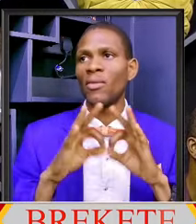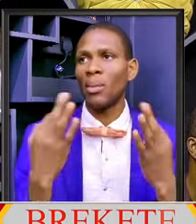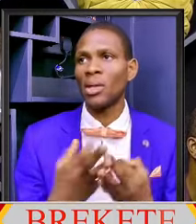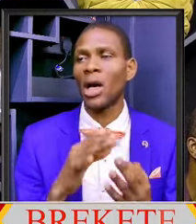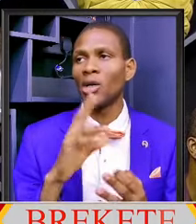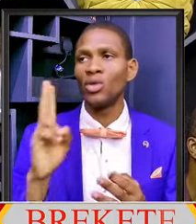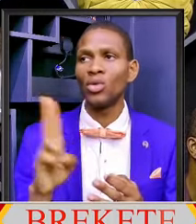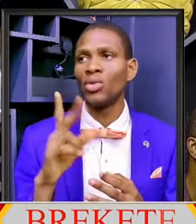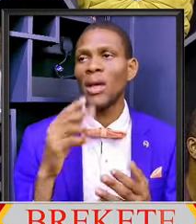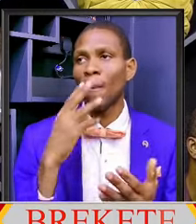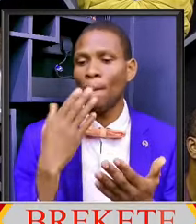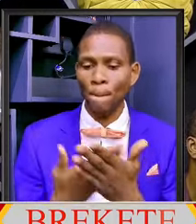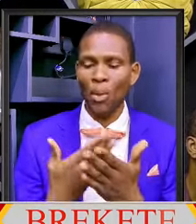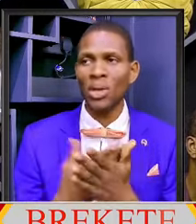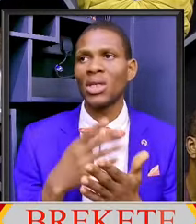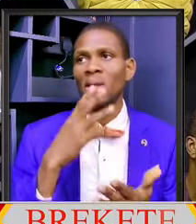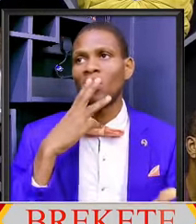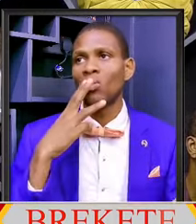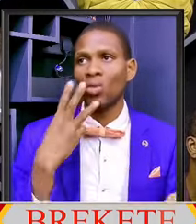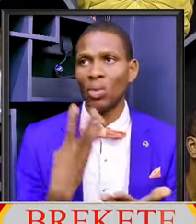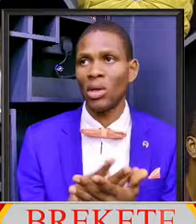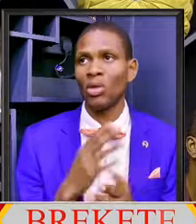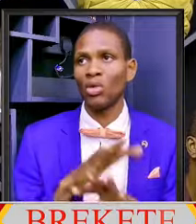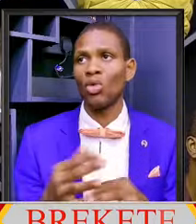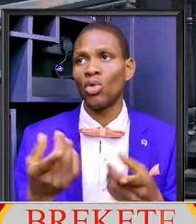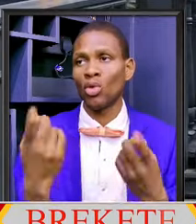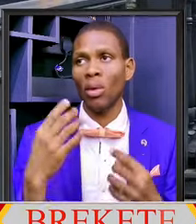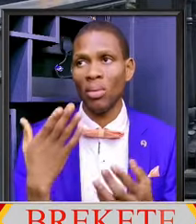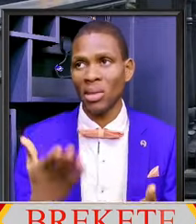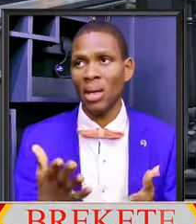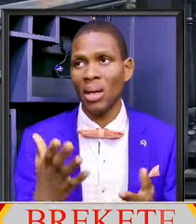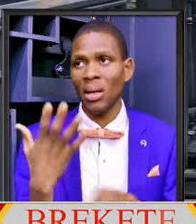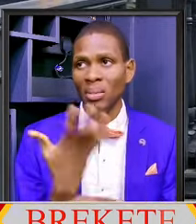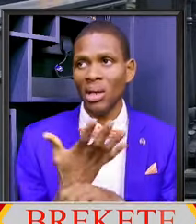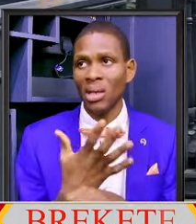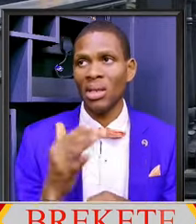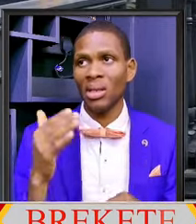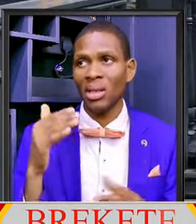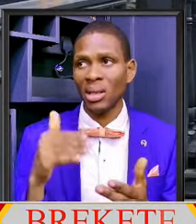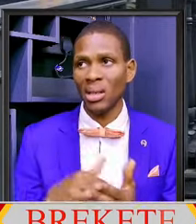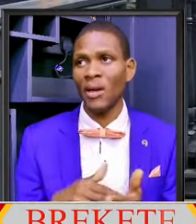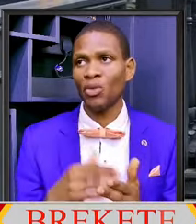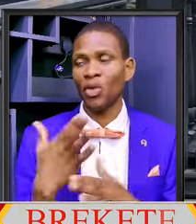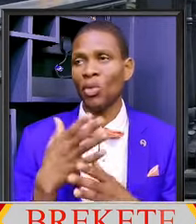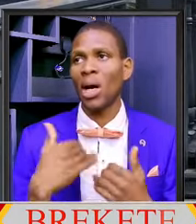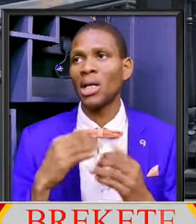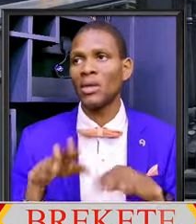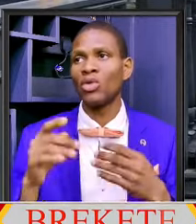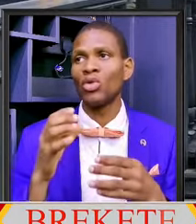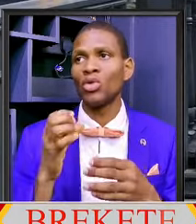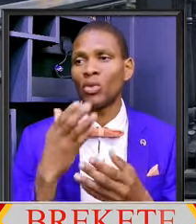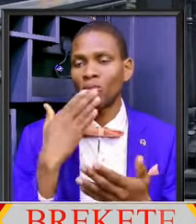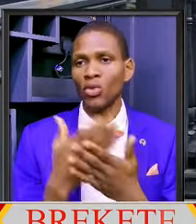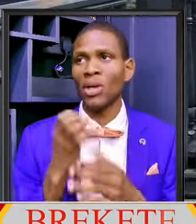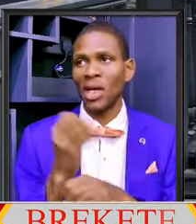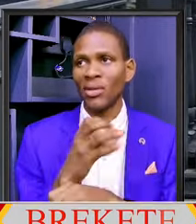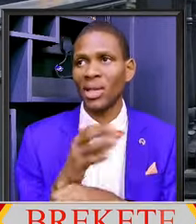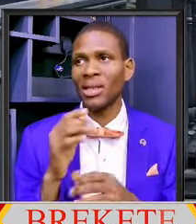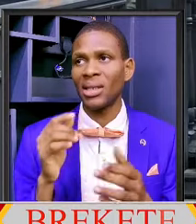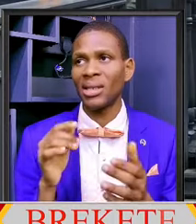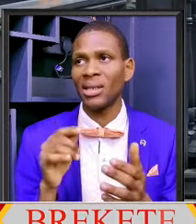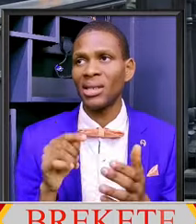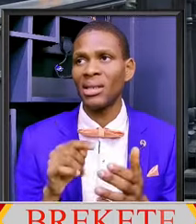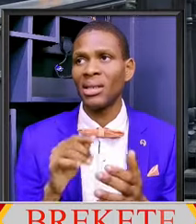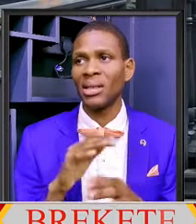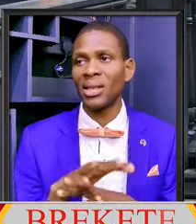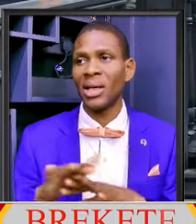and utilize the money well. Utilize the money very well. Don't come back here begging. Exactly. Somebody have given you a good advice that, please, this money that I'm giving you, let it